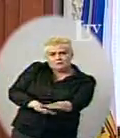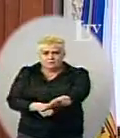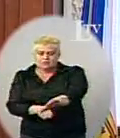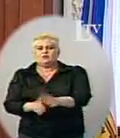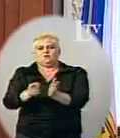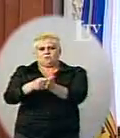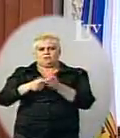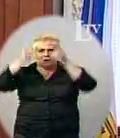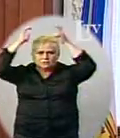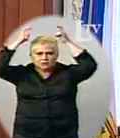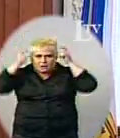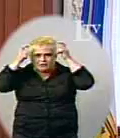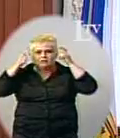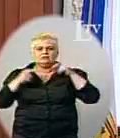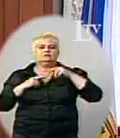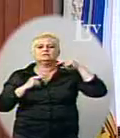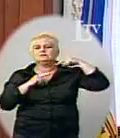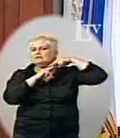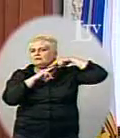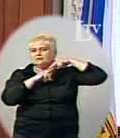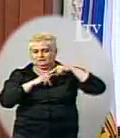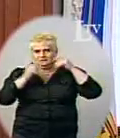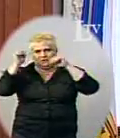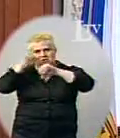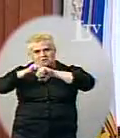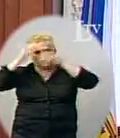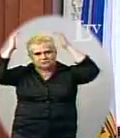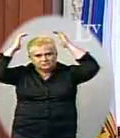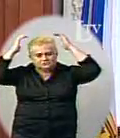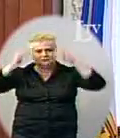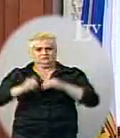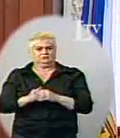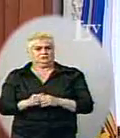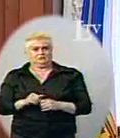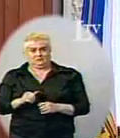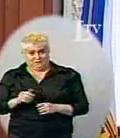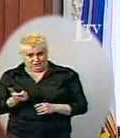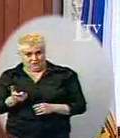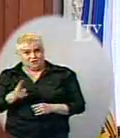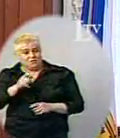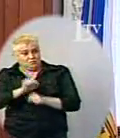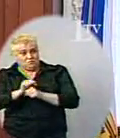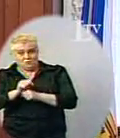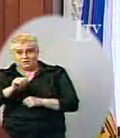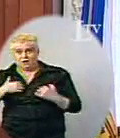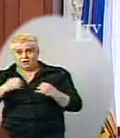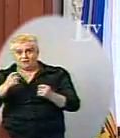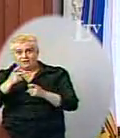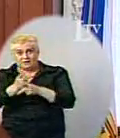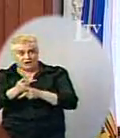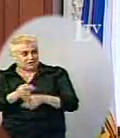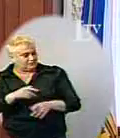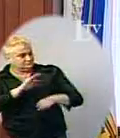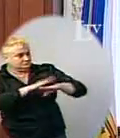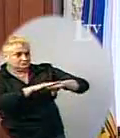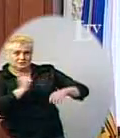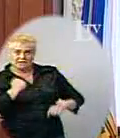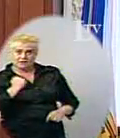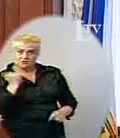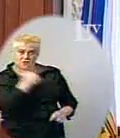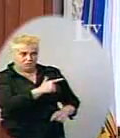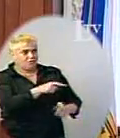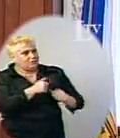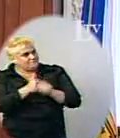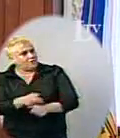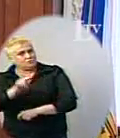Medical associations across the country are encouraging others to follow our lead. After consulting more than